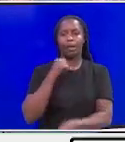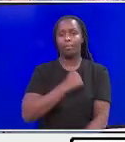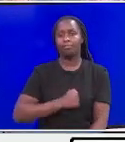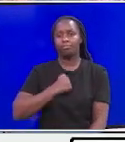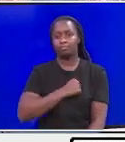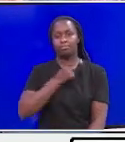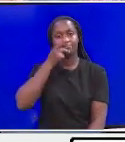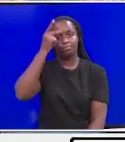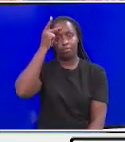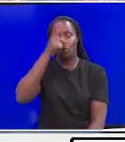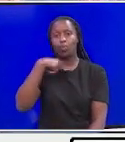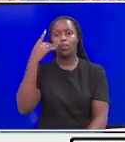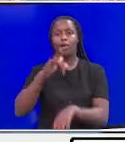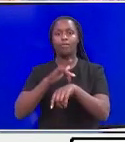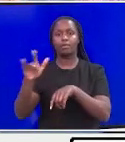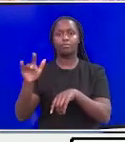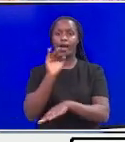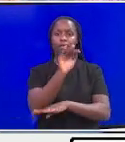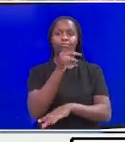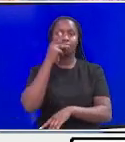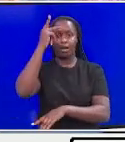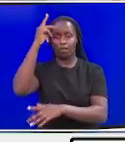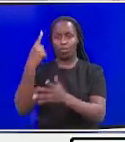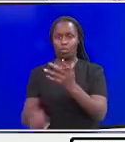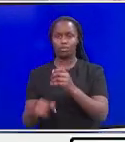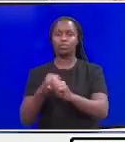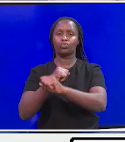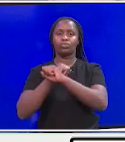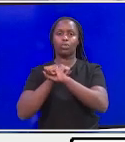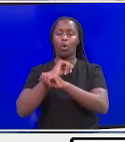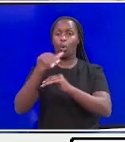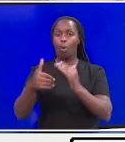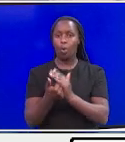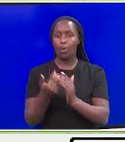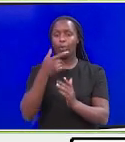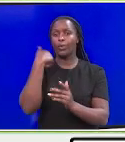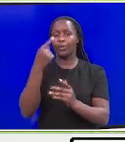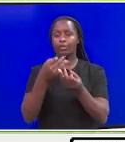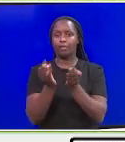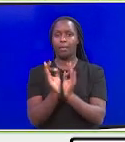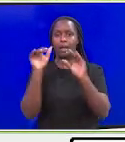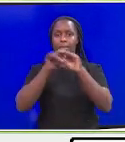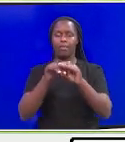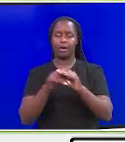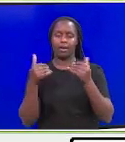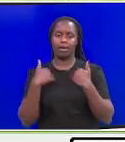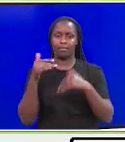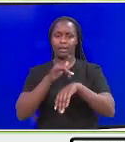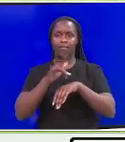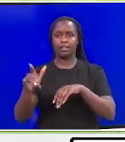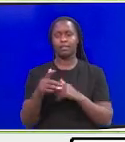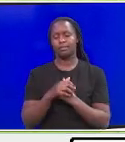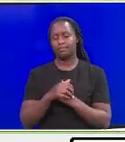of the victims, urging all Kenyans to stand in solidarity with those who've lost their loved ones. When tragedy strikes,